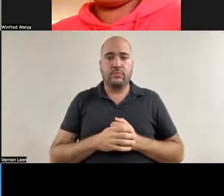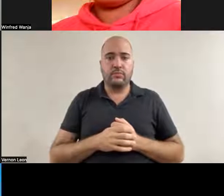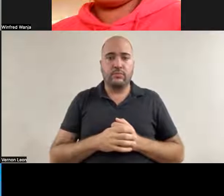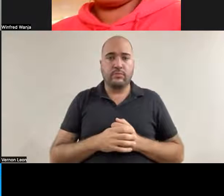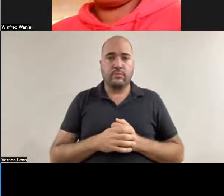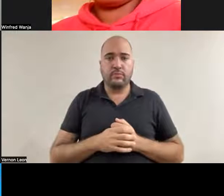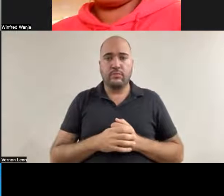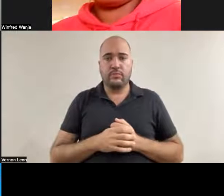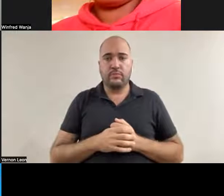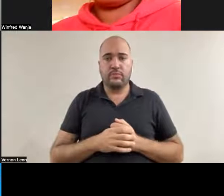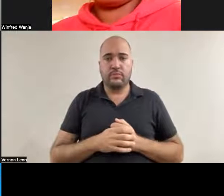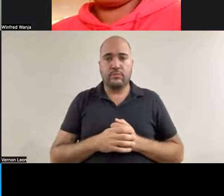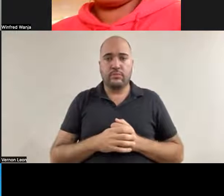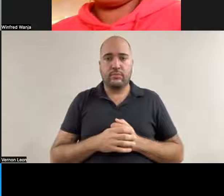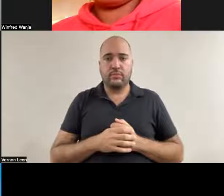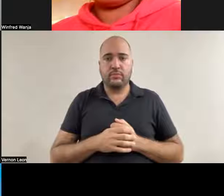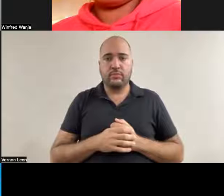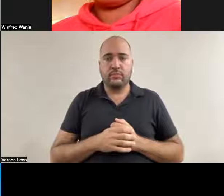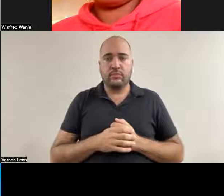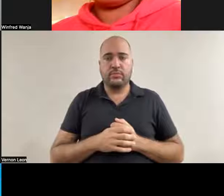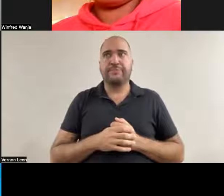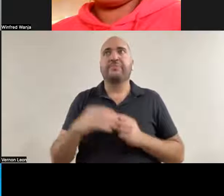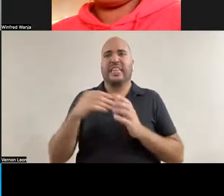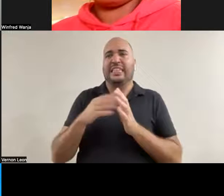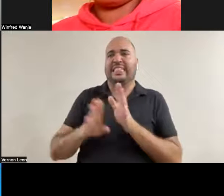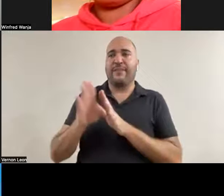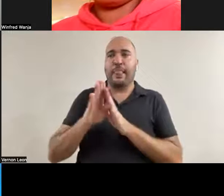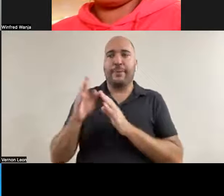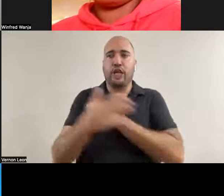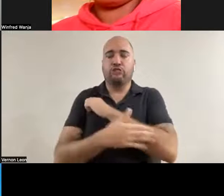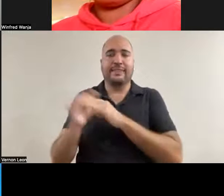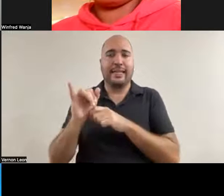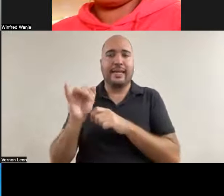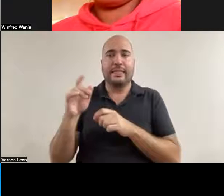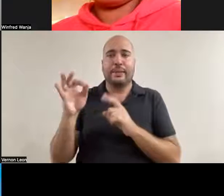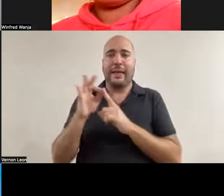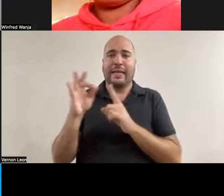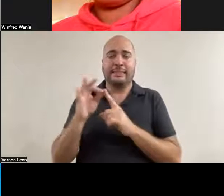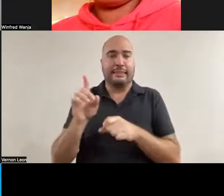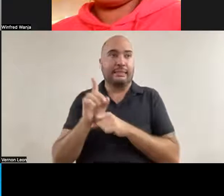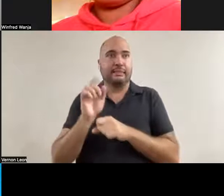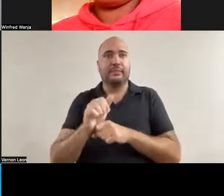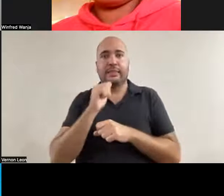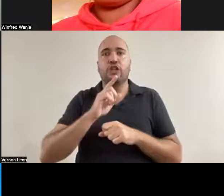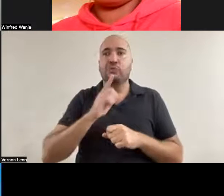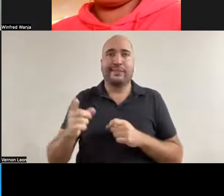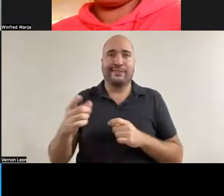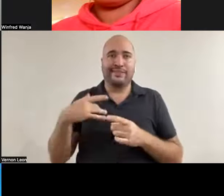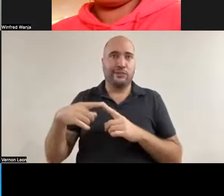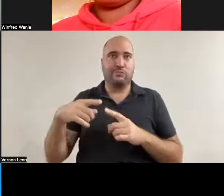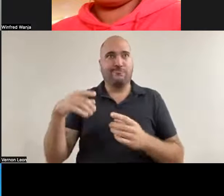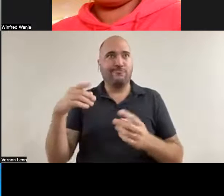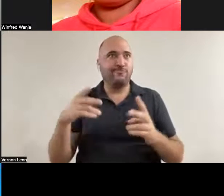In developing countries like Pakistan, disability isn't usually on the agenda